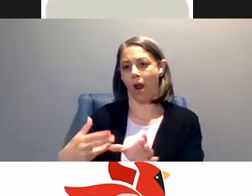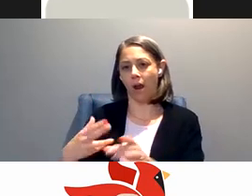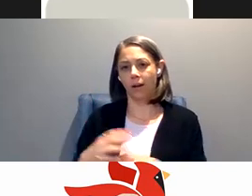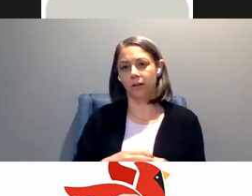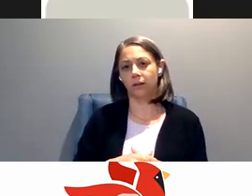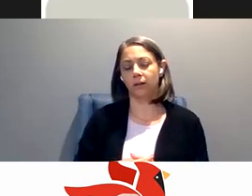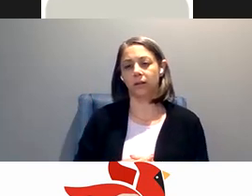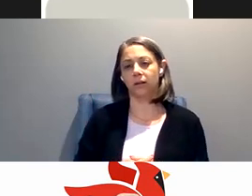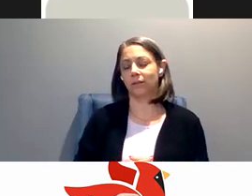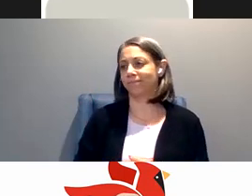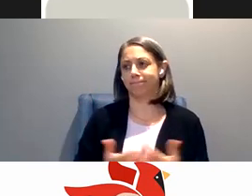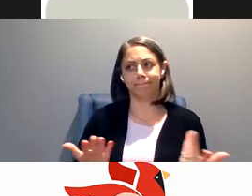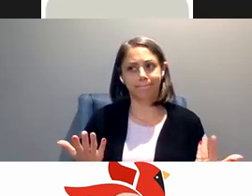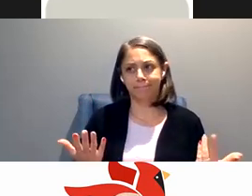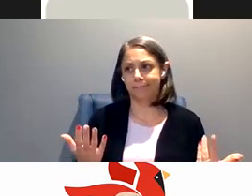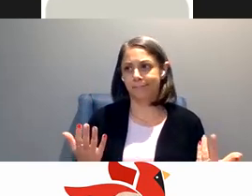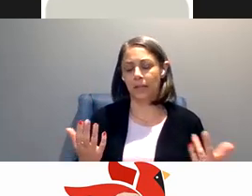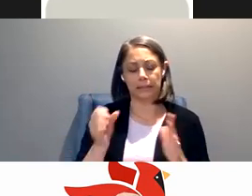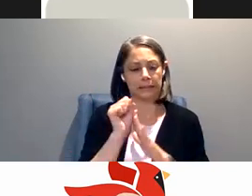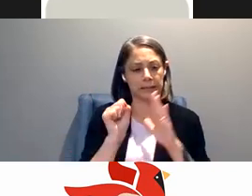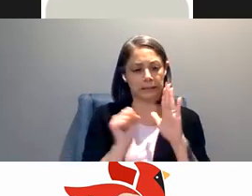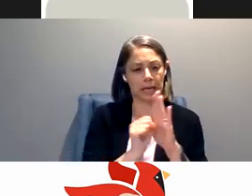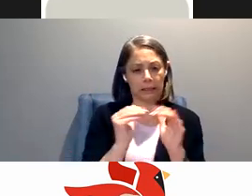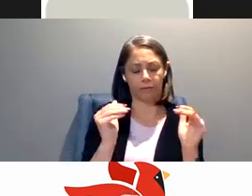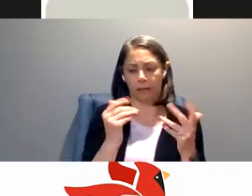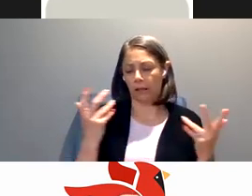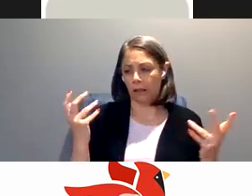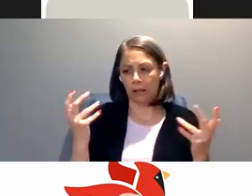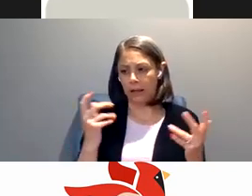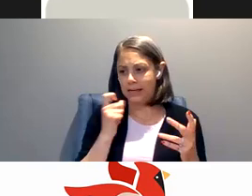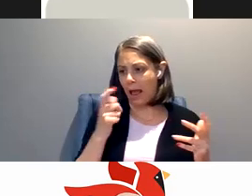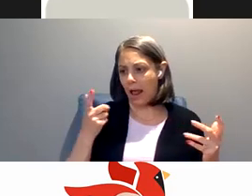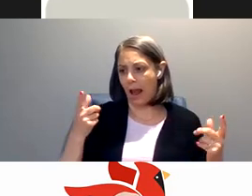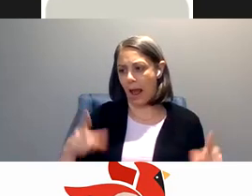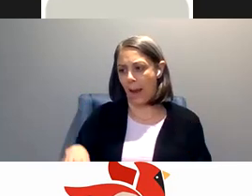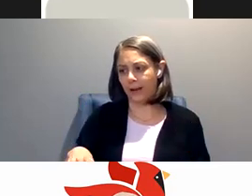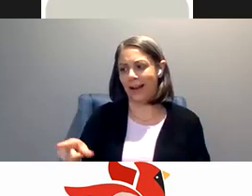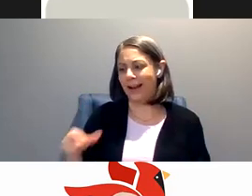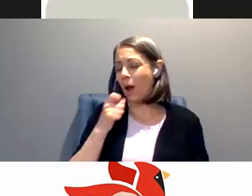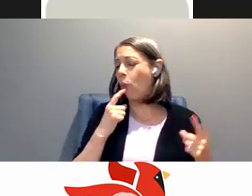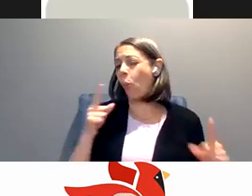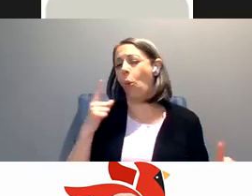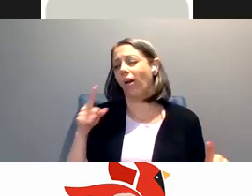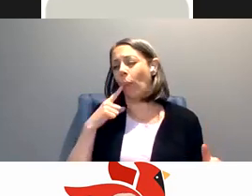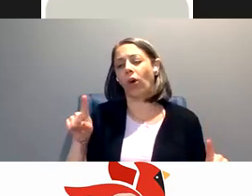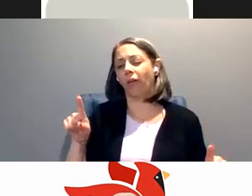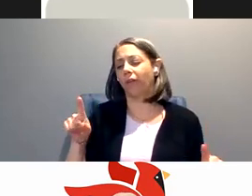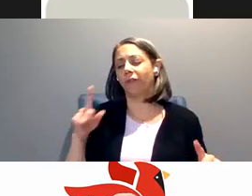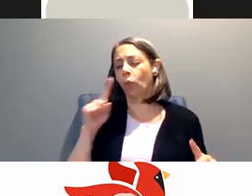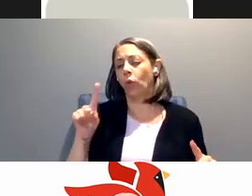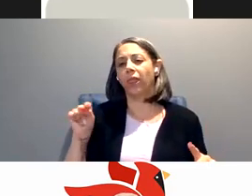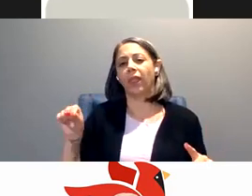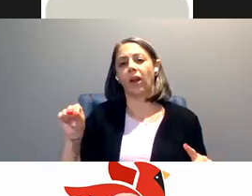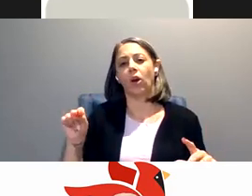it wasn't happening from a state level at a rate that would work for their cooperative.